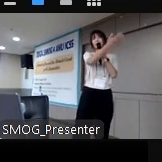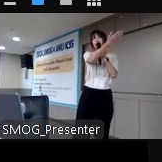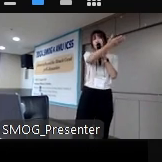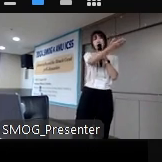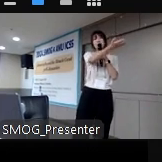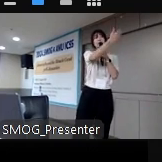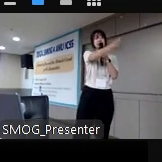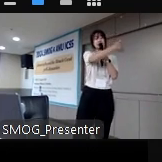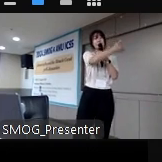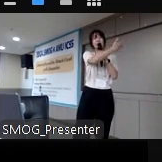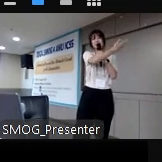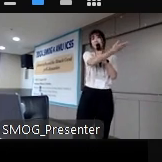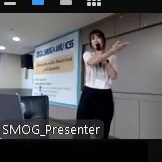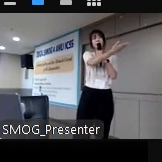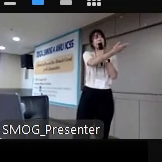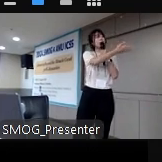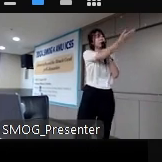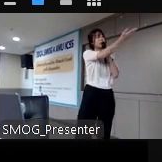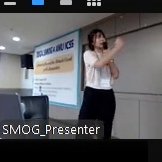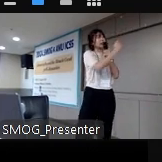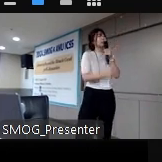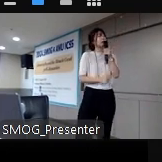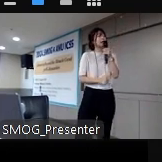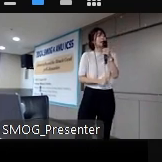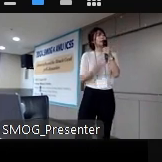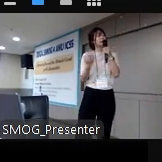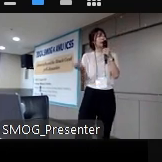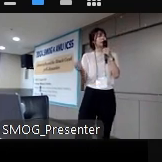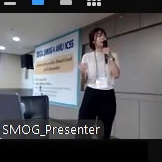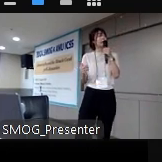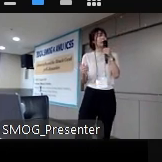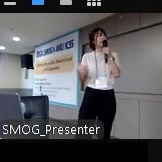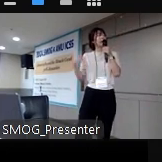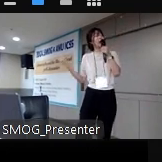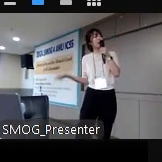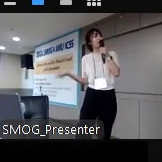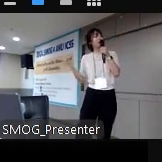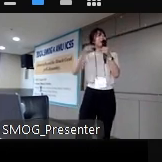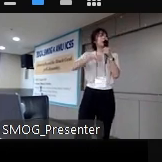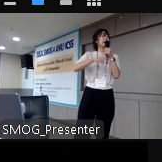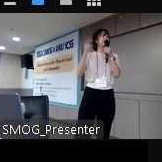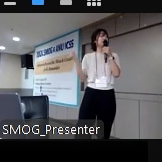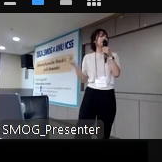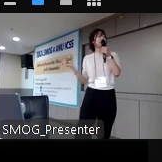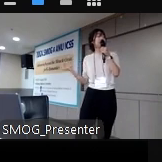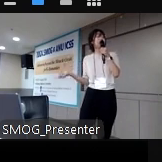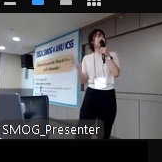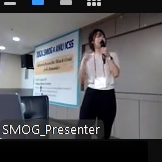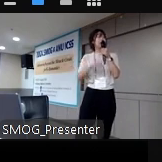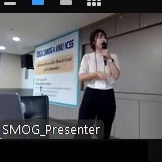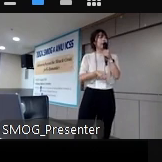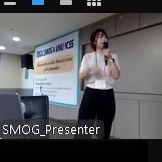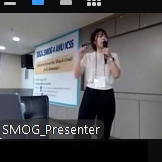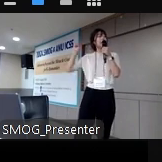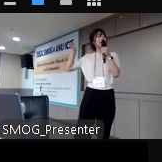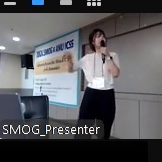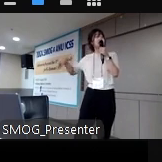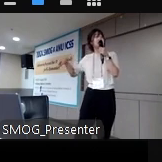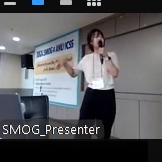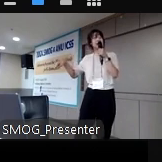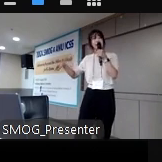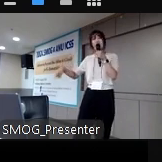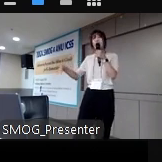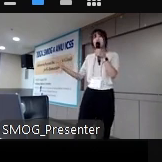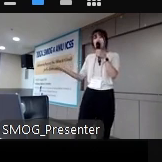then of course this is disambiguated. We know that the boy danced, so that was fine. And if we created loci for boy and girl, and I pointed